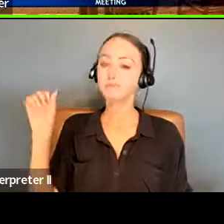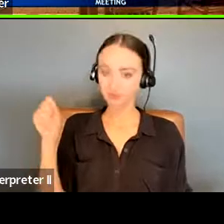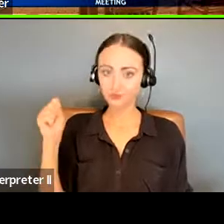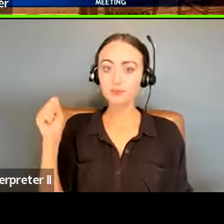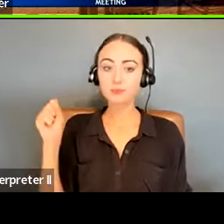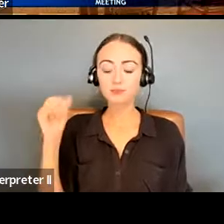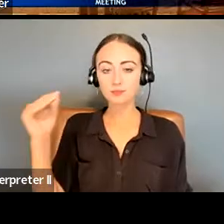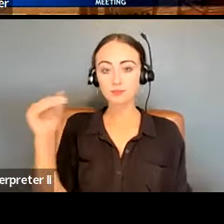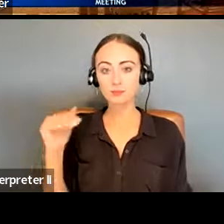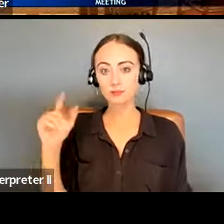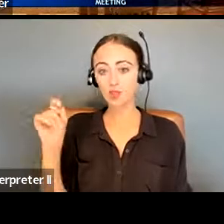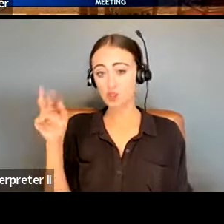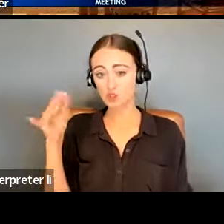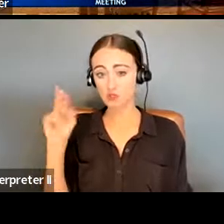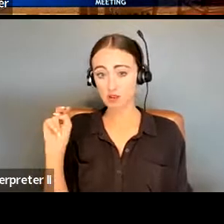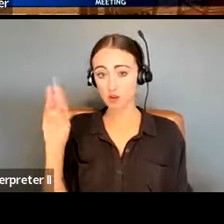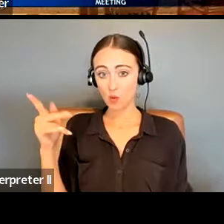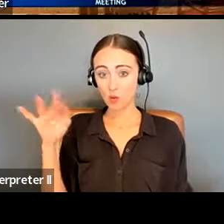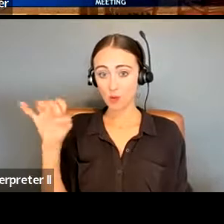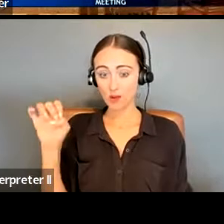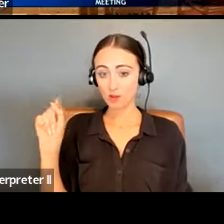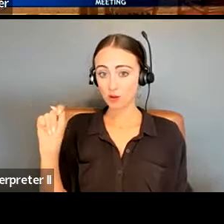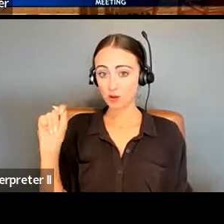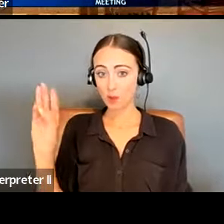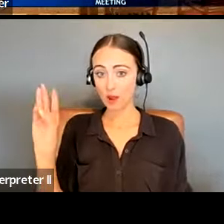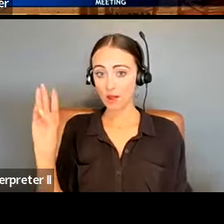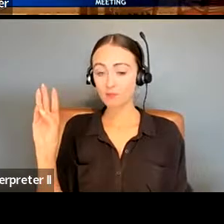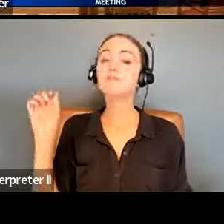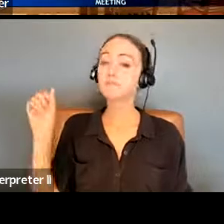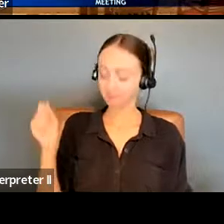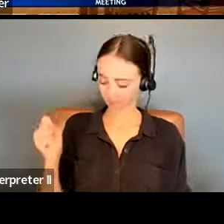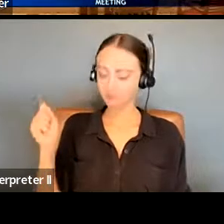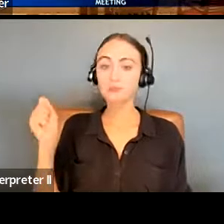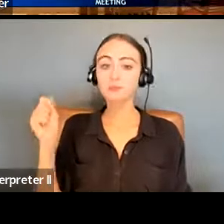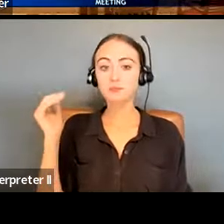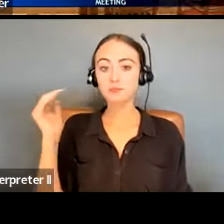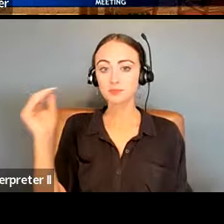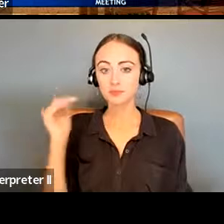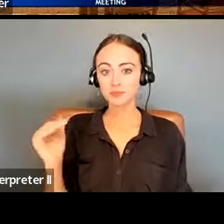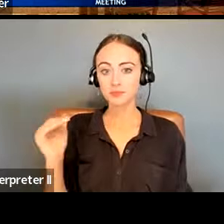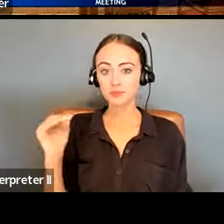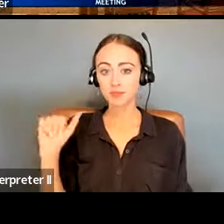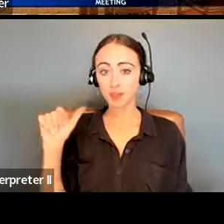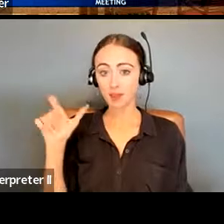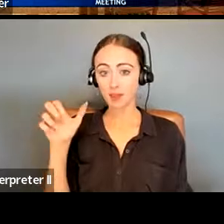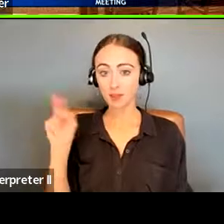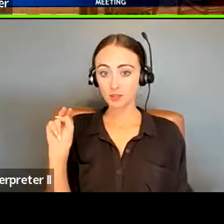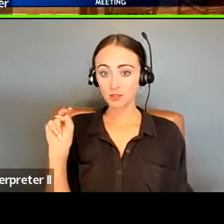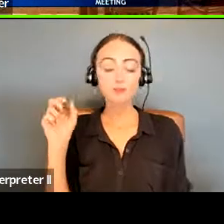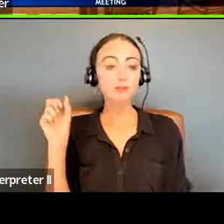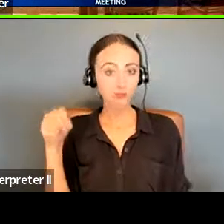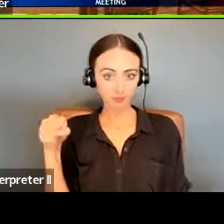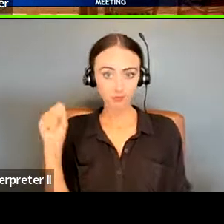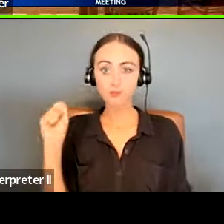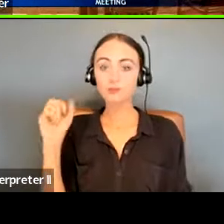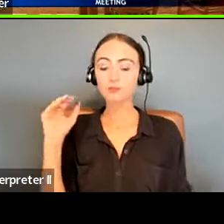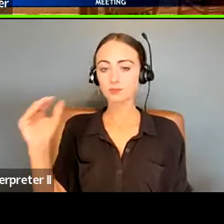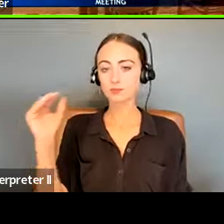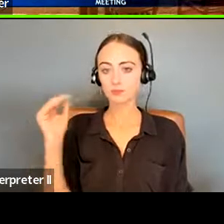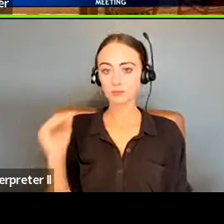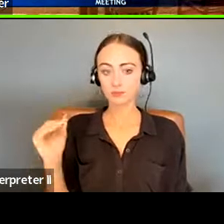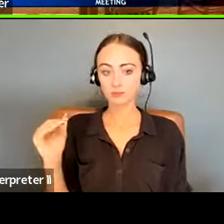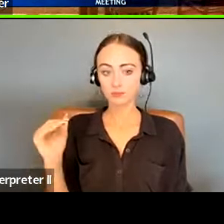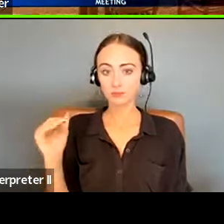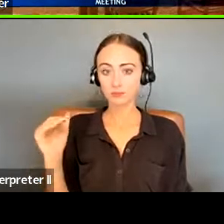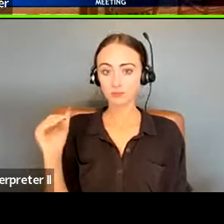votes yes. Councilmember Trayon White. Yes. Councilmember Trayon White votes yes. Councilmember Allen. Yes. Councilmember Allen votes